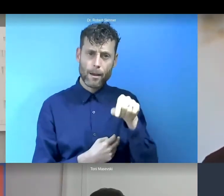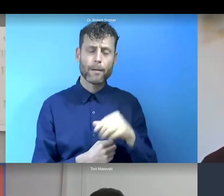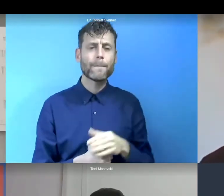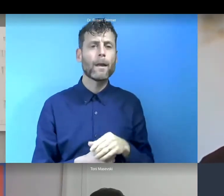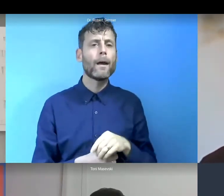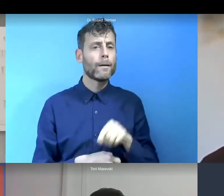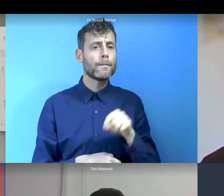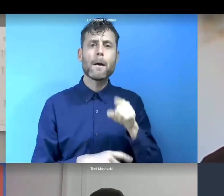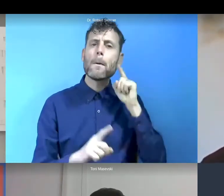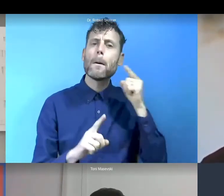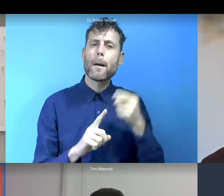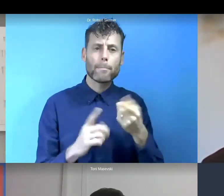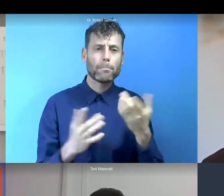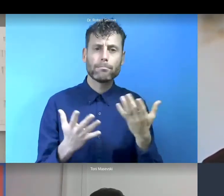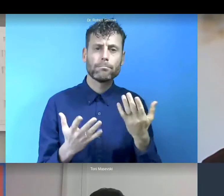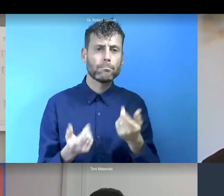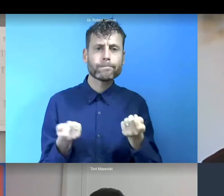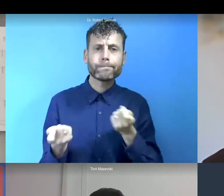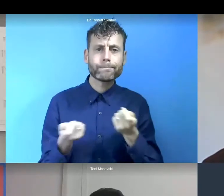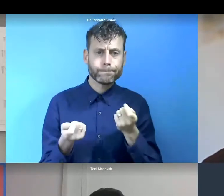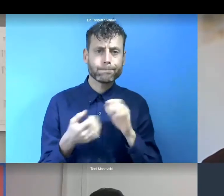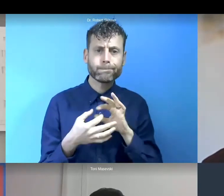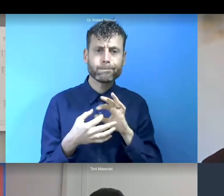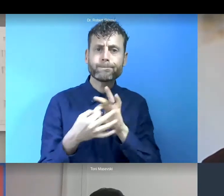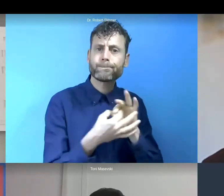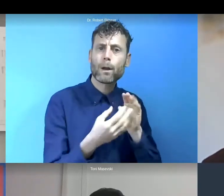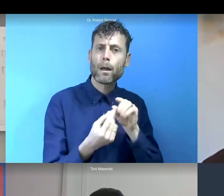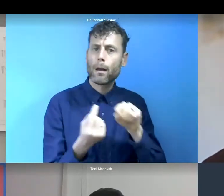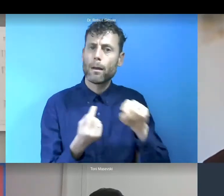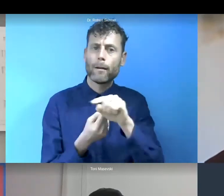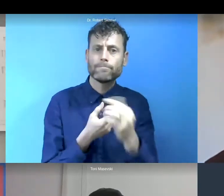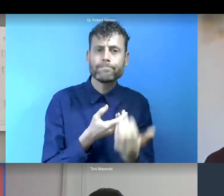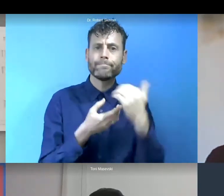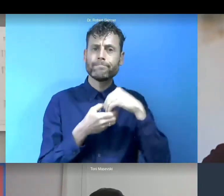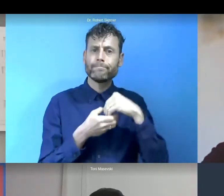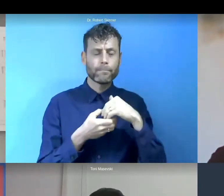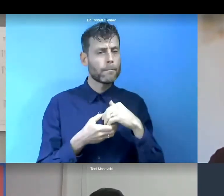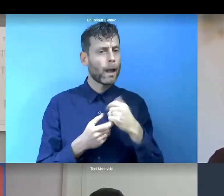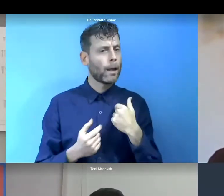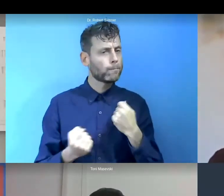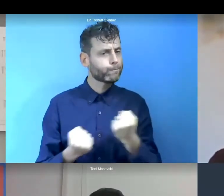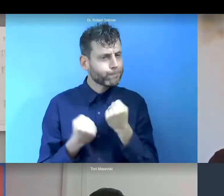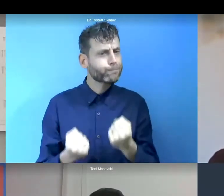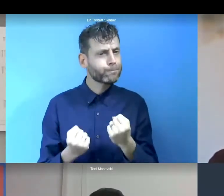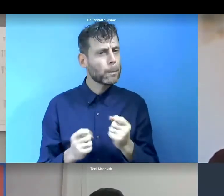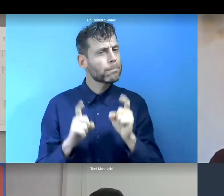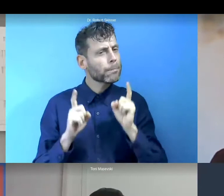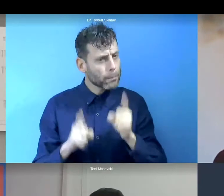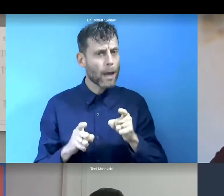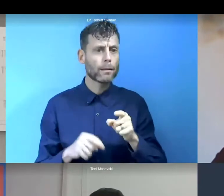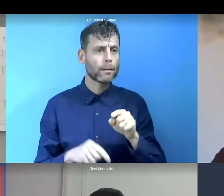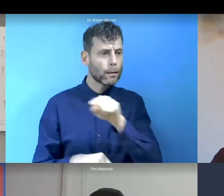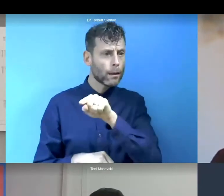approach. So it was essential from the beginning that the citizens and the residents and the